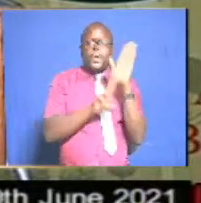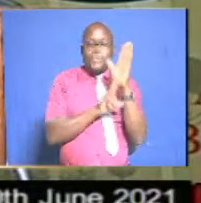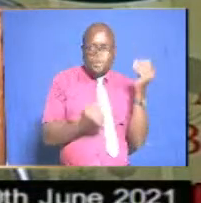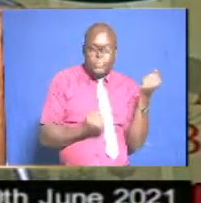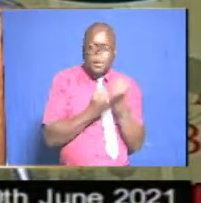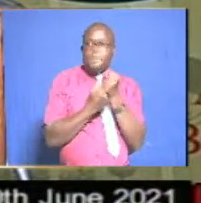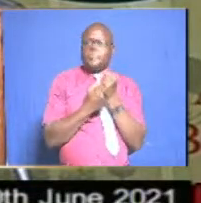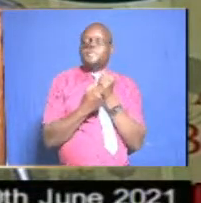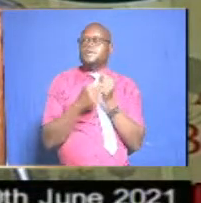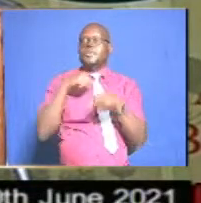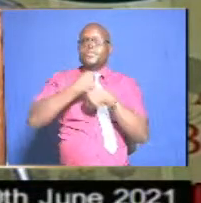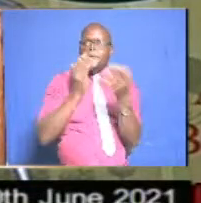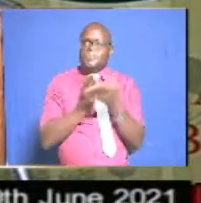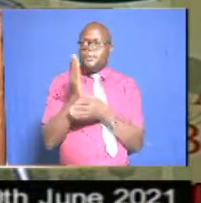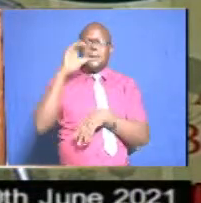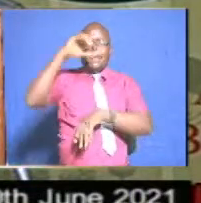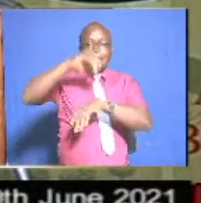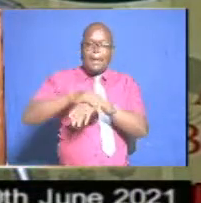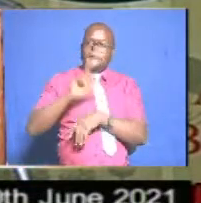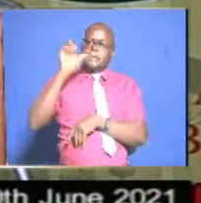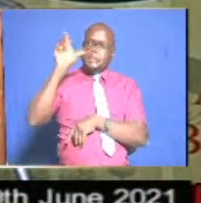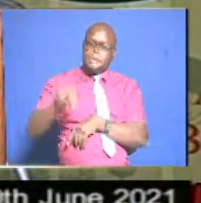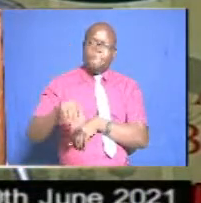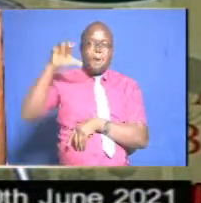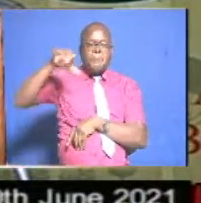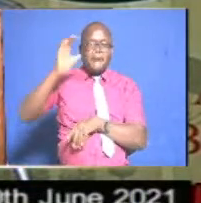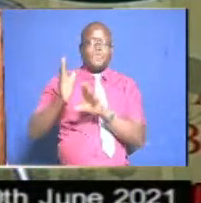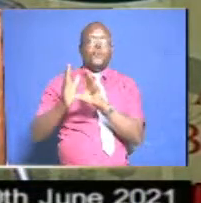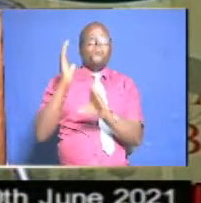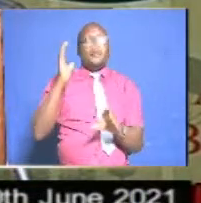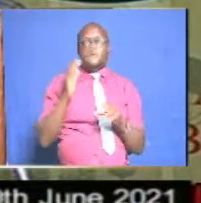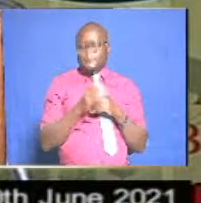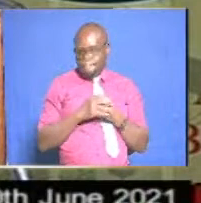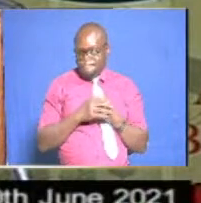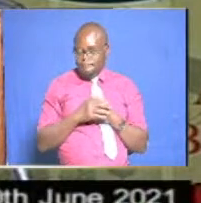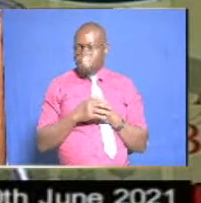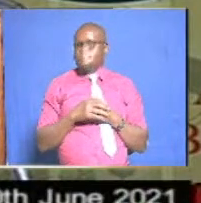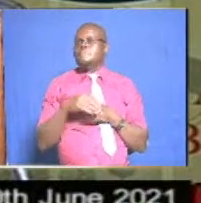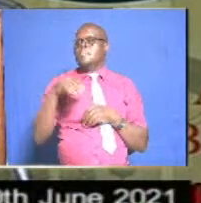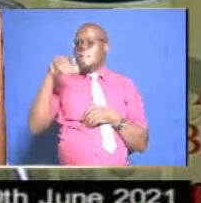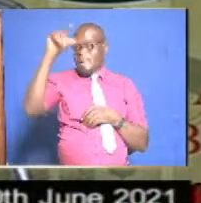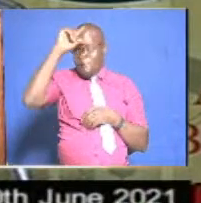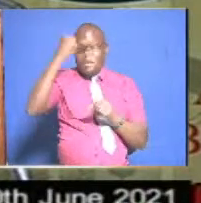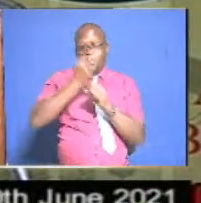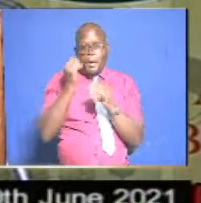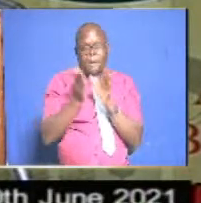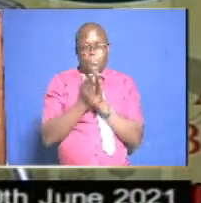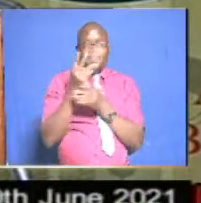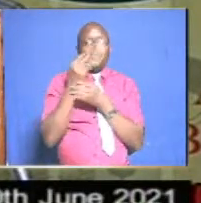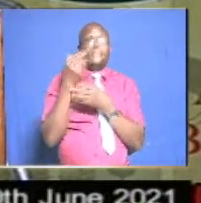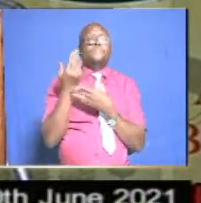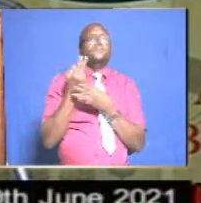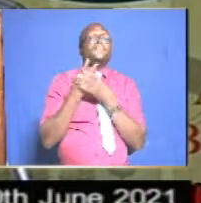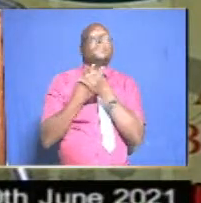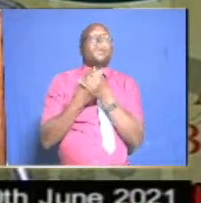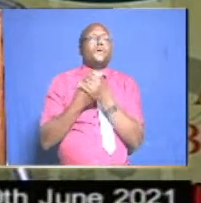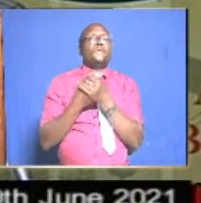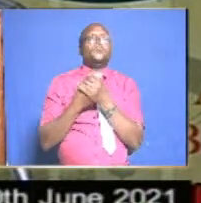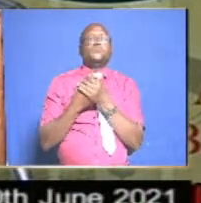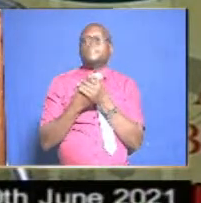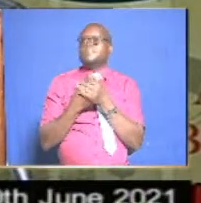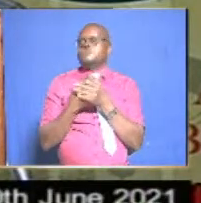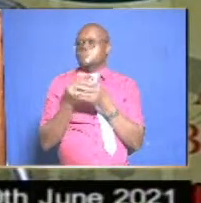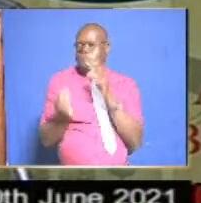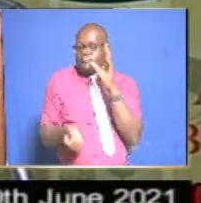of affordable passenger vehicles. Further, the government, in consultation with the stakeholders, is in the final stages of